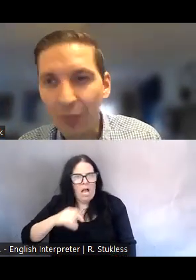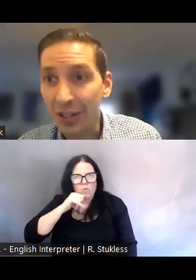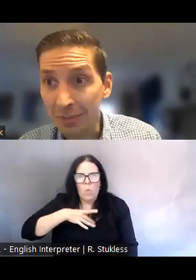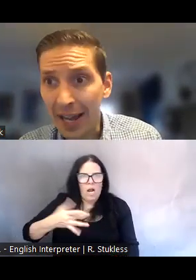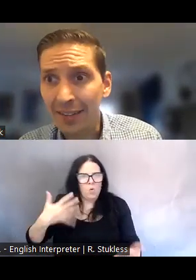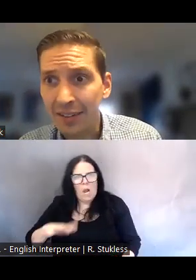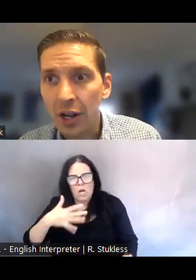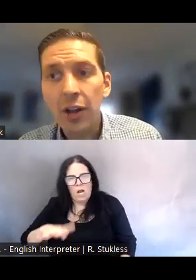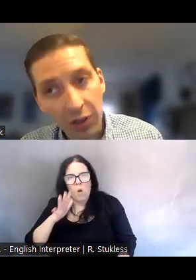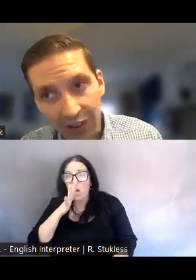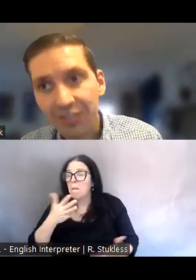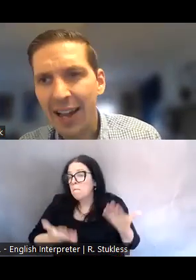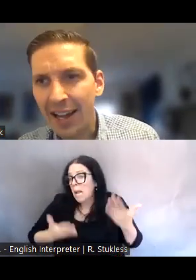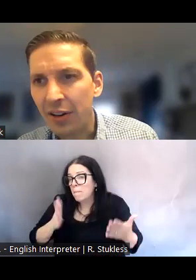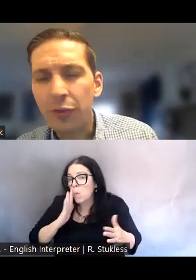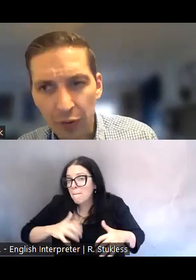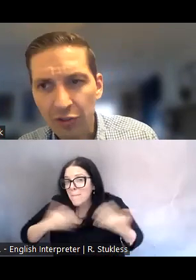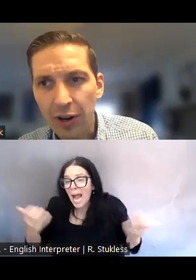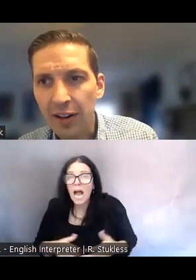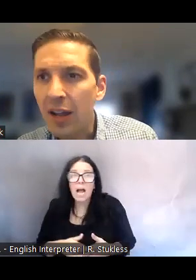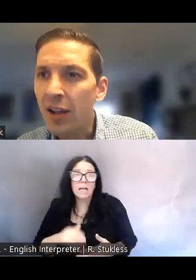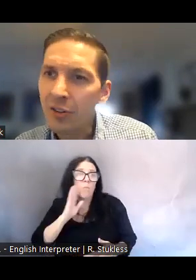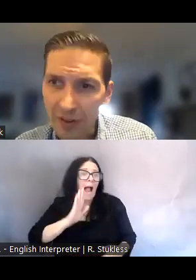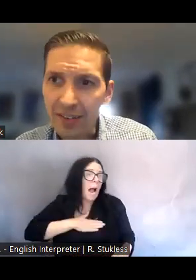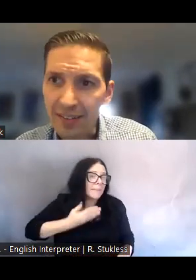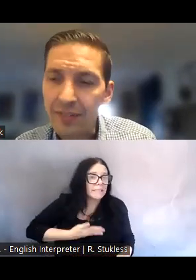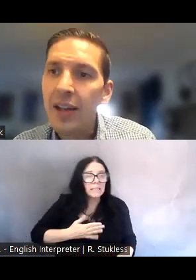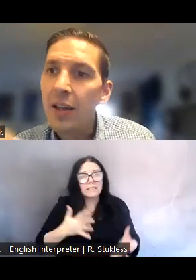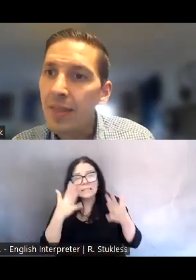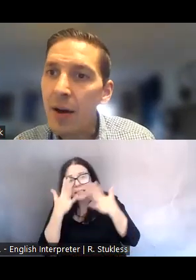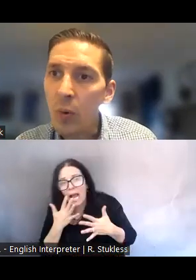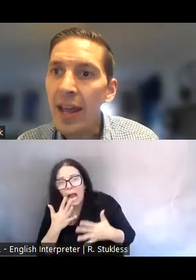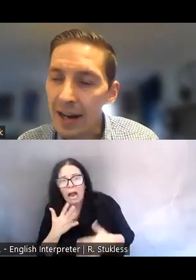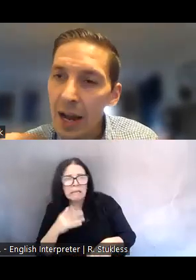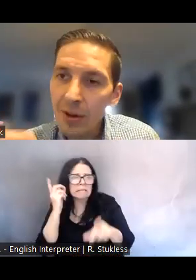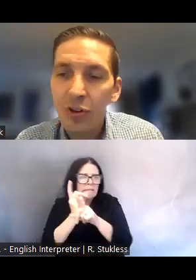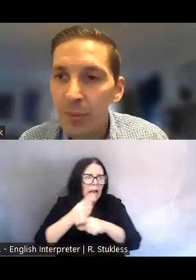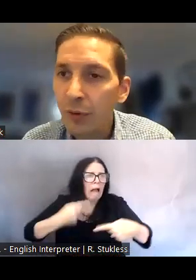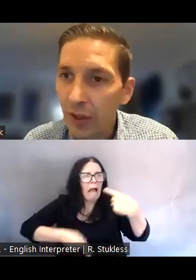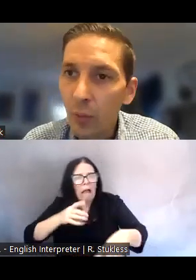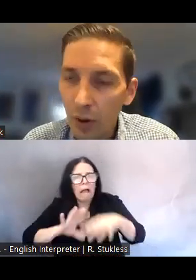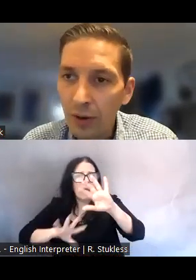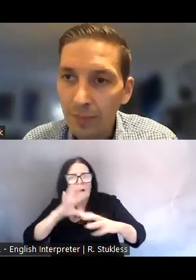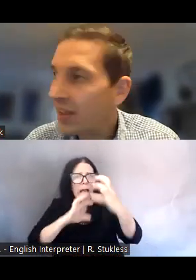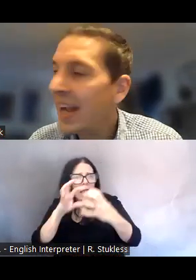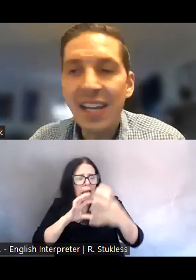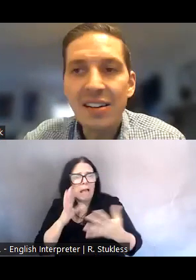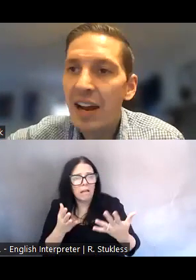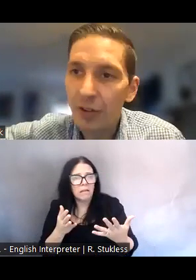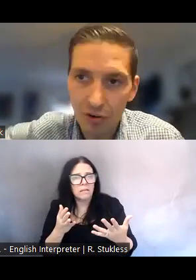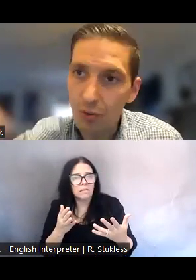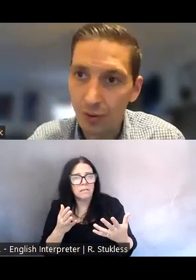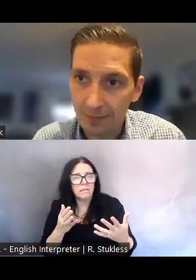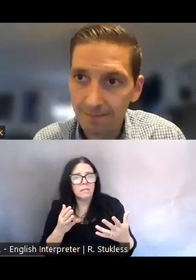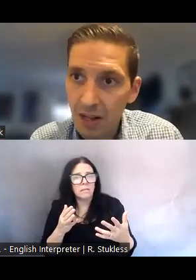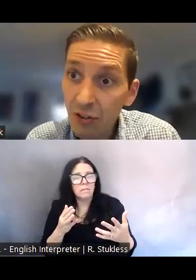I'm going to get really mad, really sad, frustrated, defensive. That way that I'm going to try to move that wall. I can